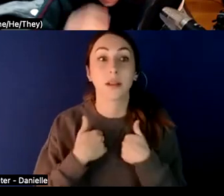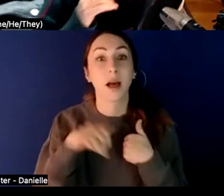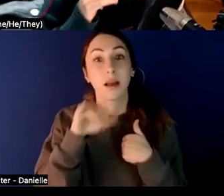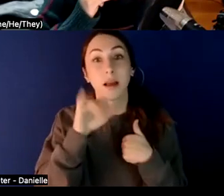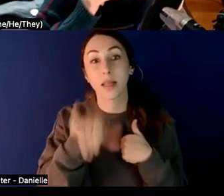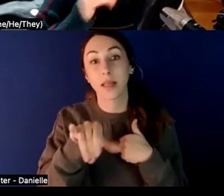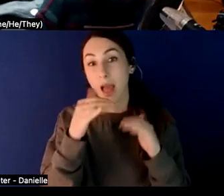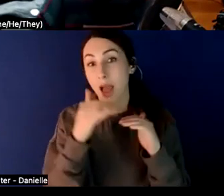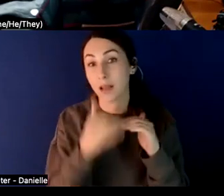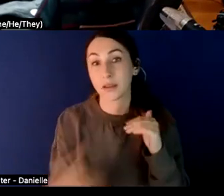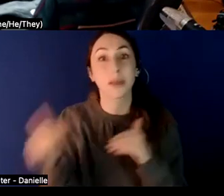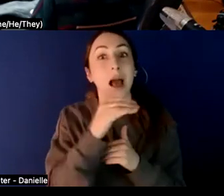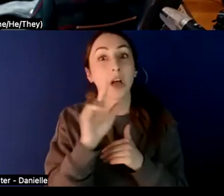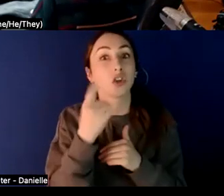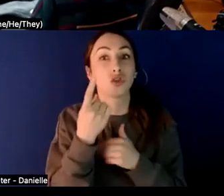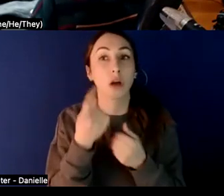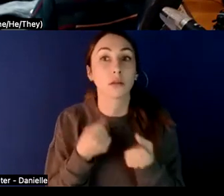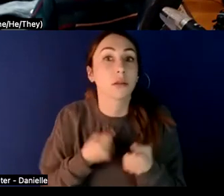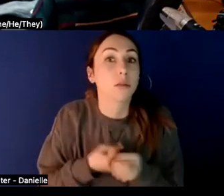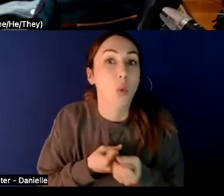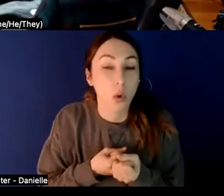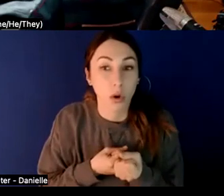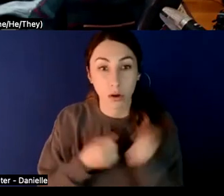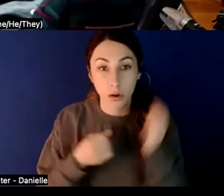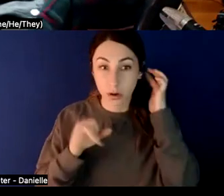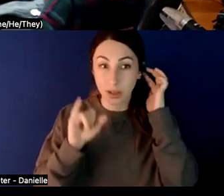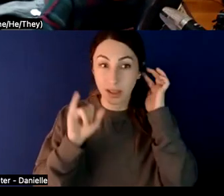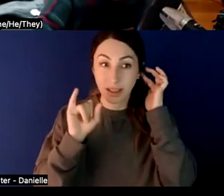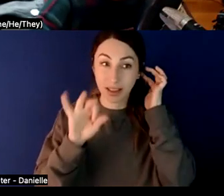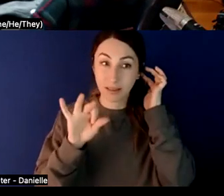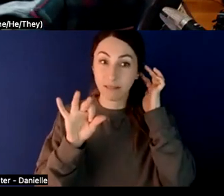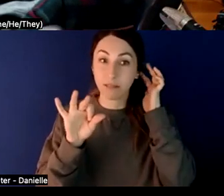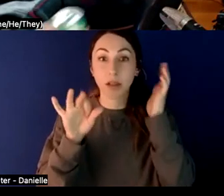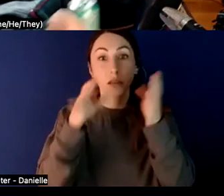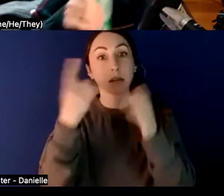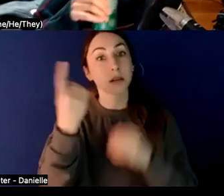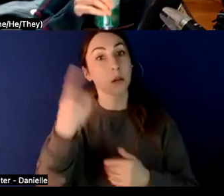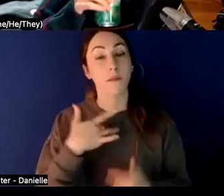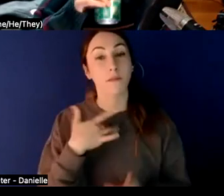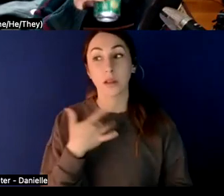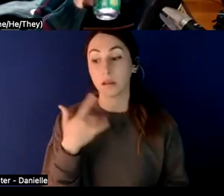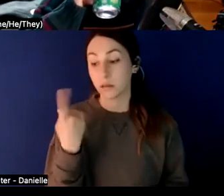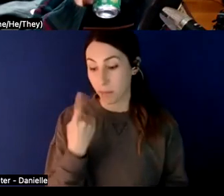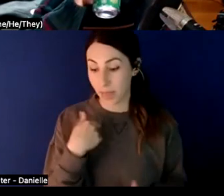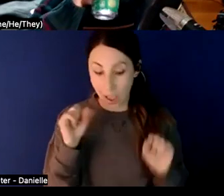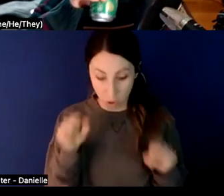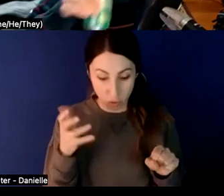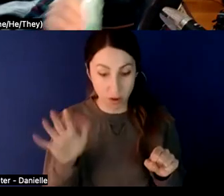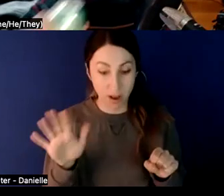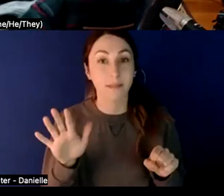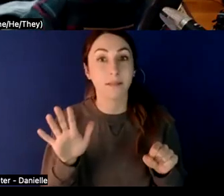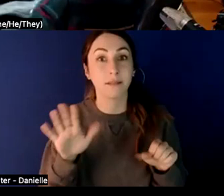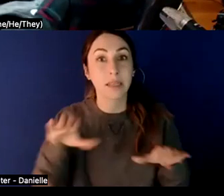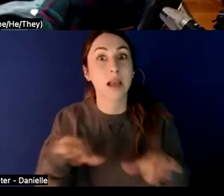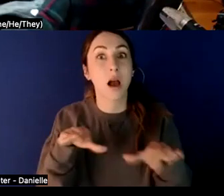support. And it's truly, if somebody feels like there was something you could have done to prevent further harm